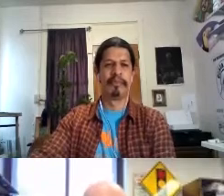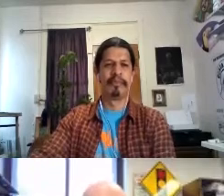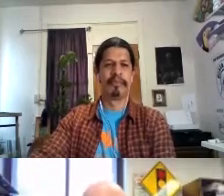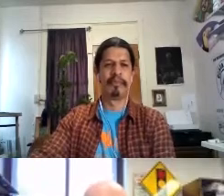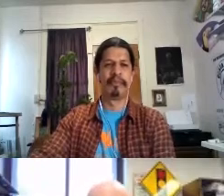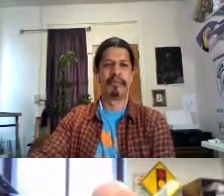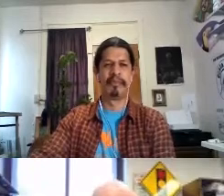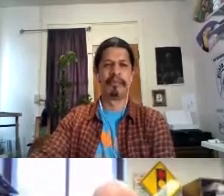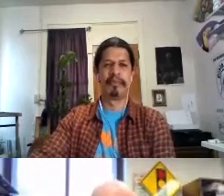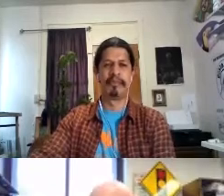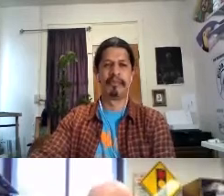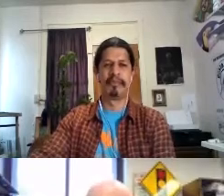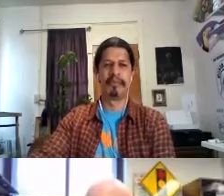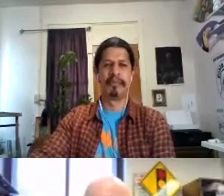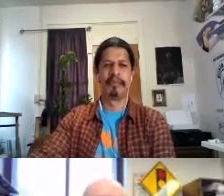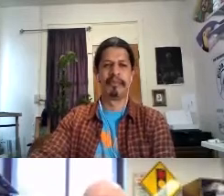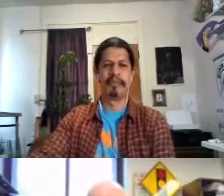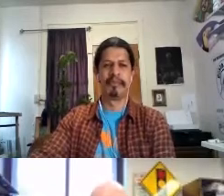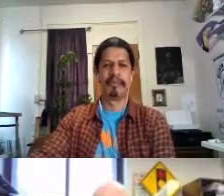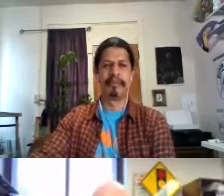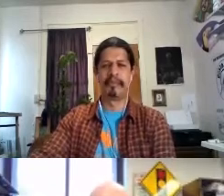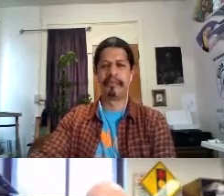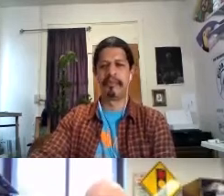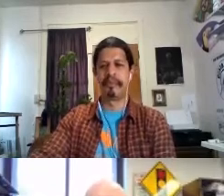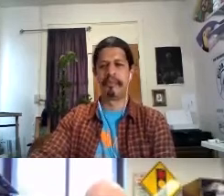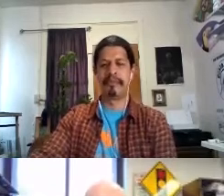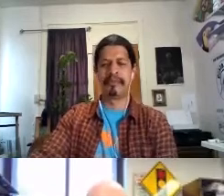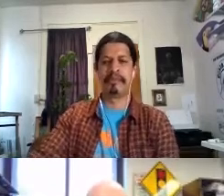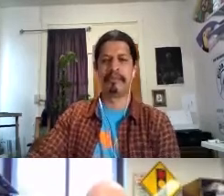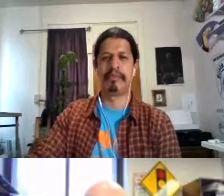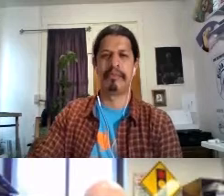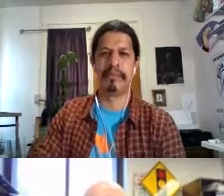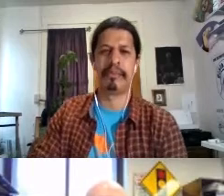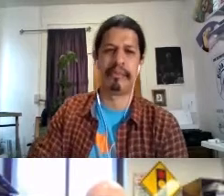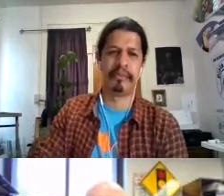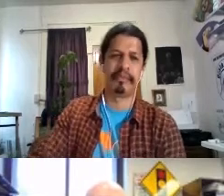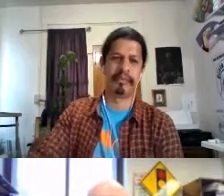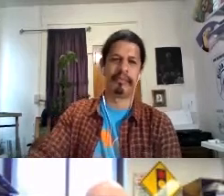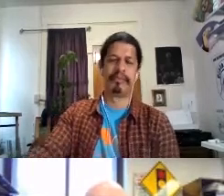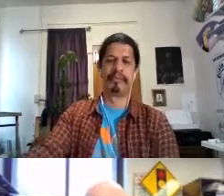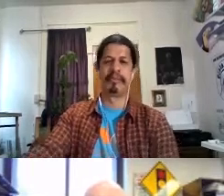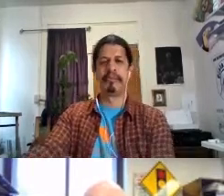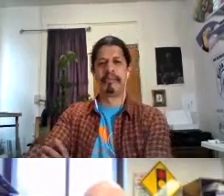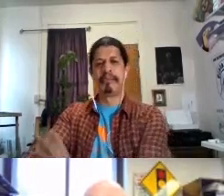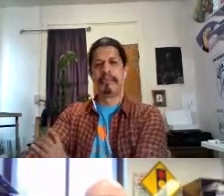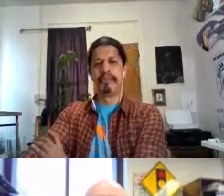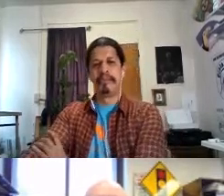So we'll start up at the north end at California. So this section here simply maintains the existing street width and